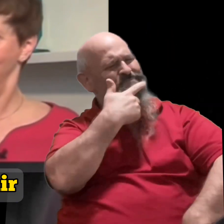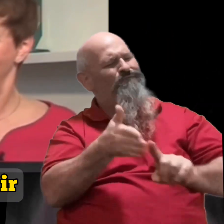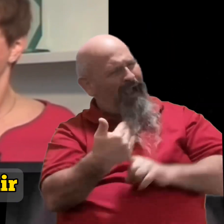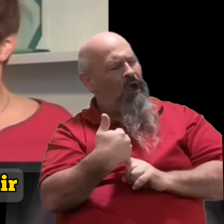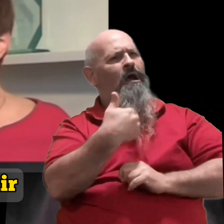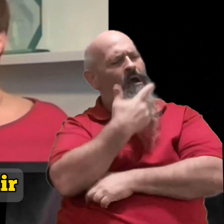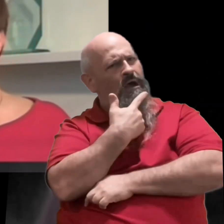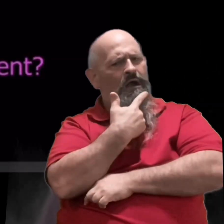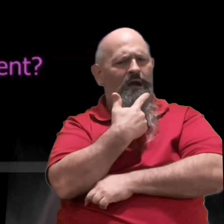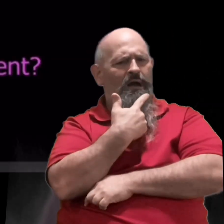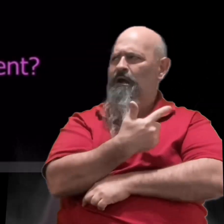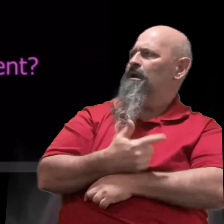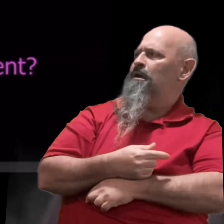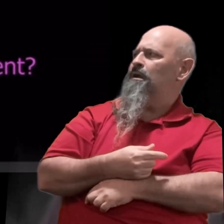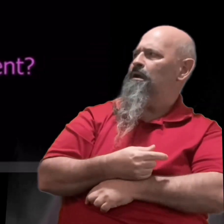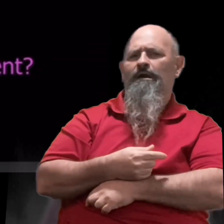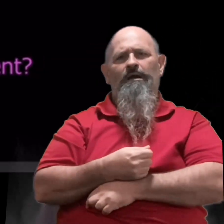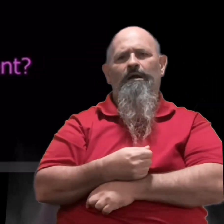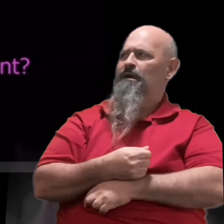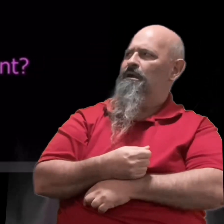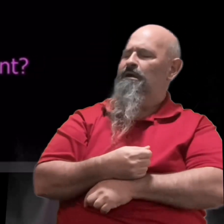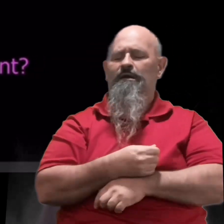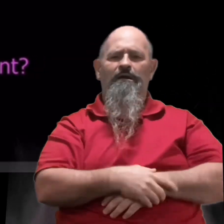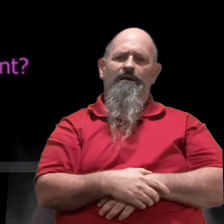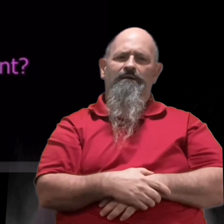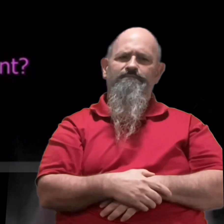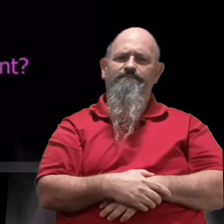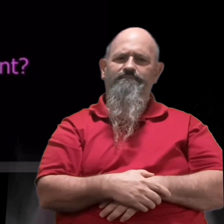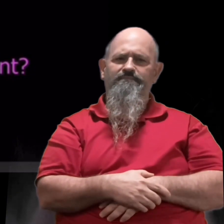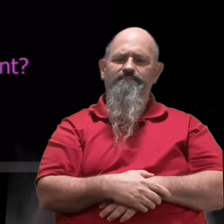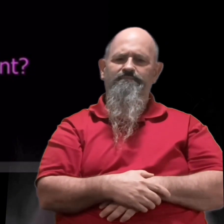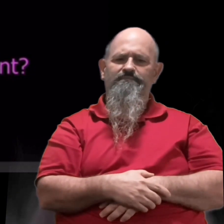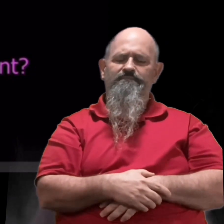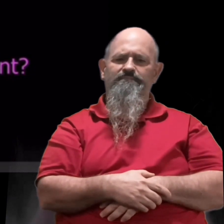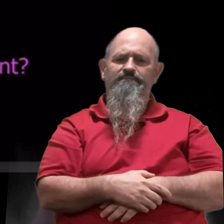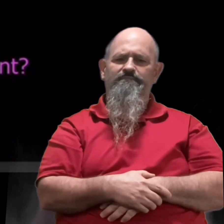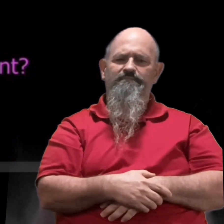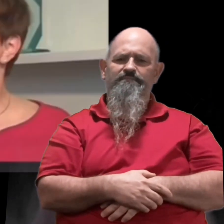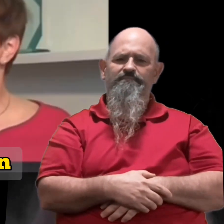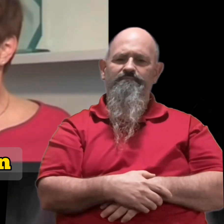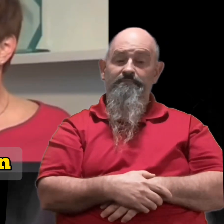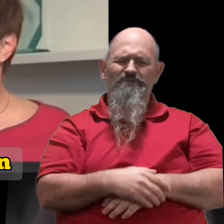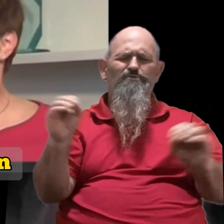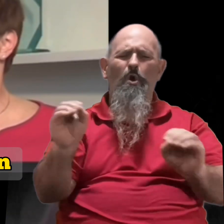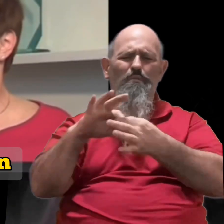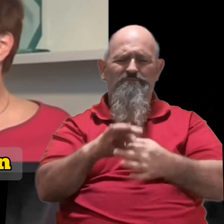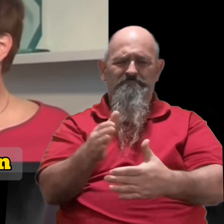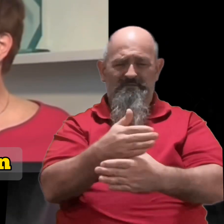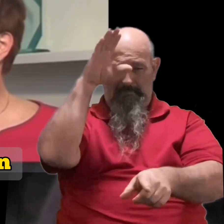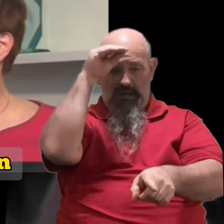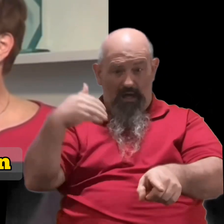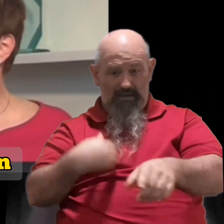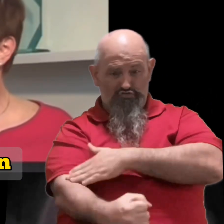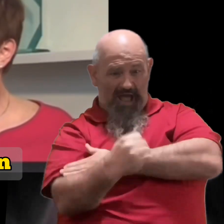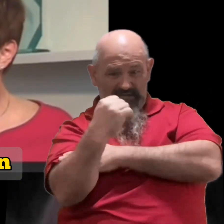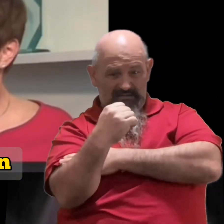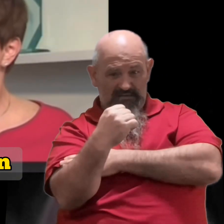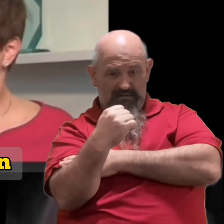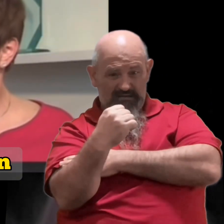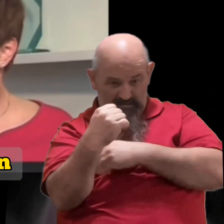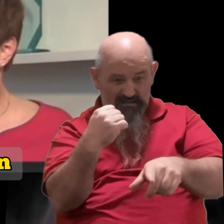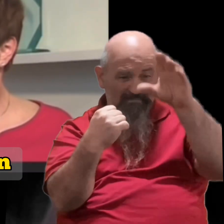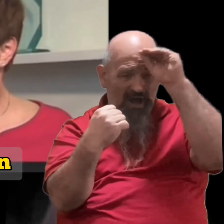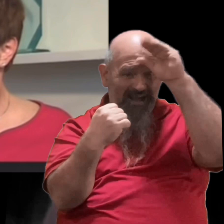lesbian affair. no correlation between a boy having